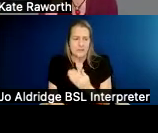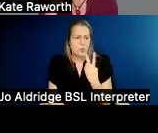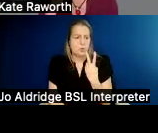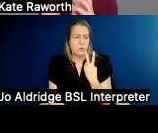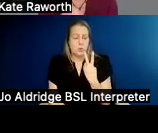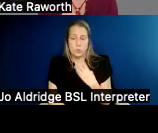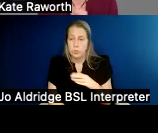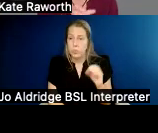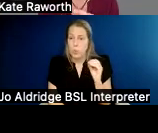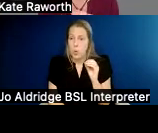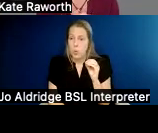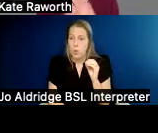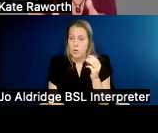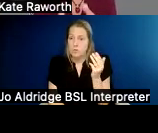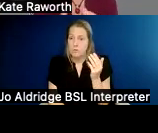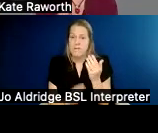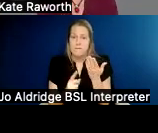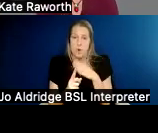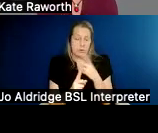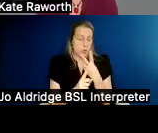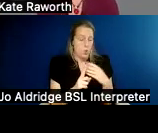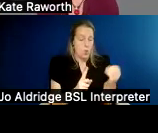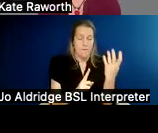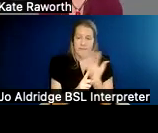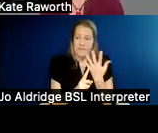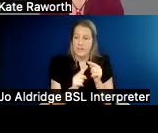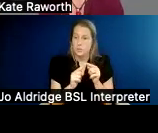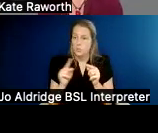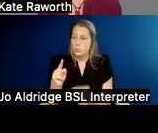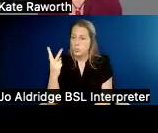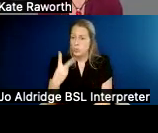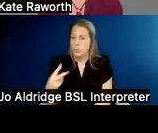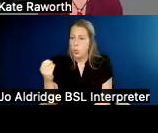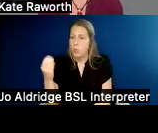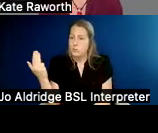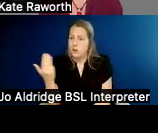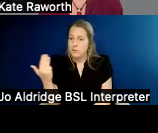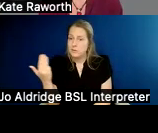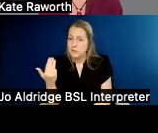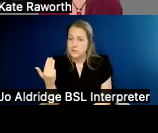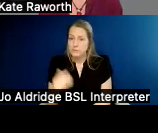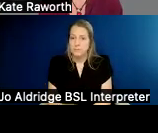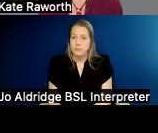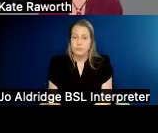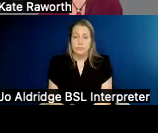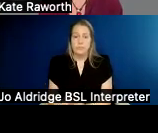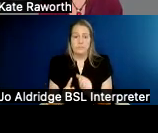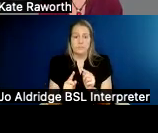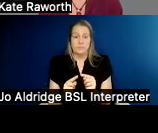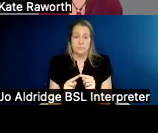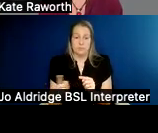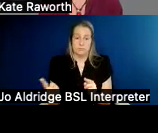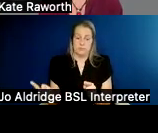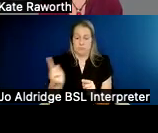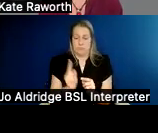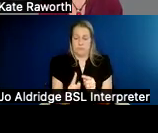So 6 years of scrutiny. But this time round in 2017, the world's governments had now come up with the Sustainable